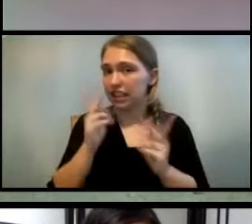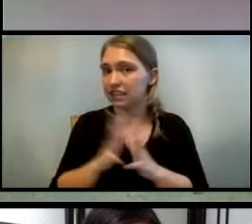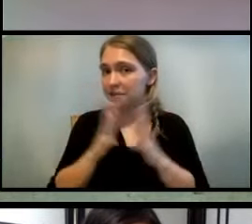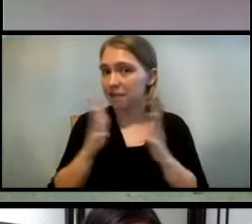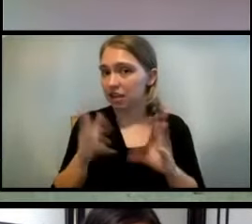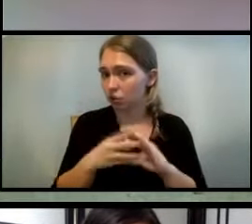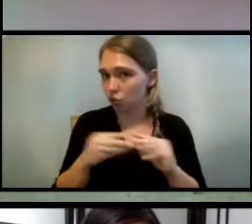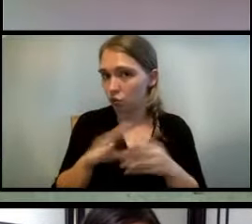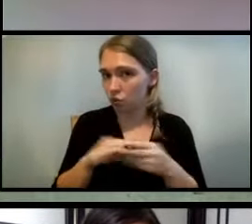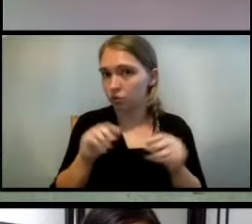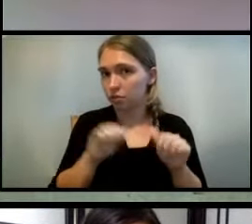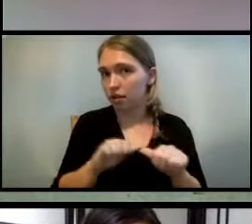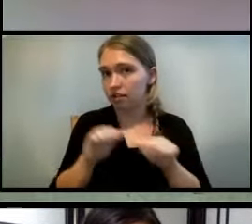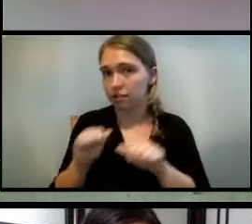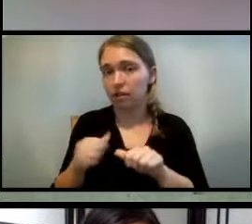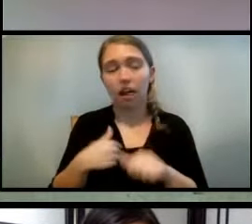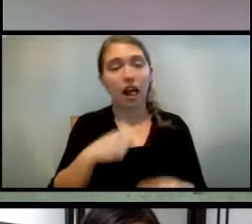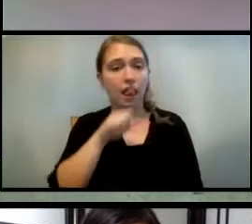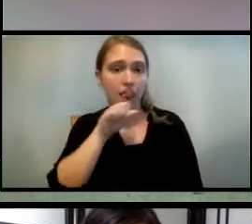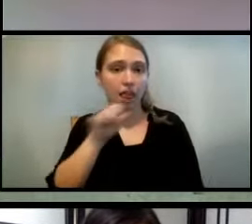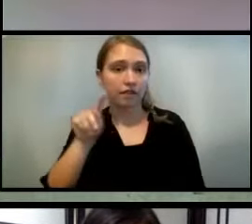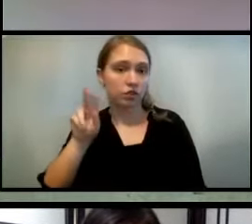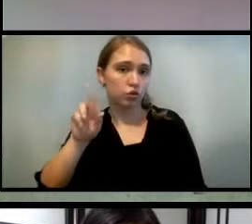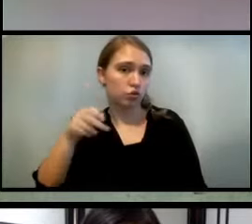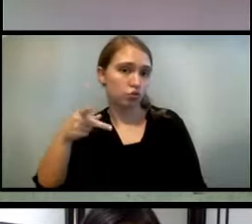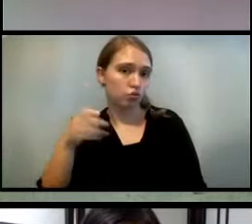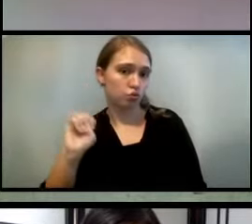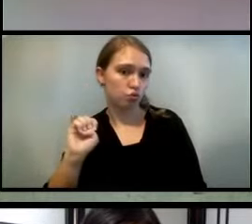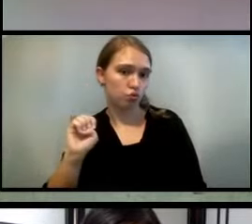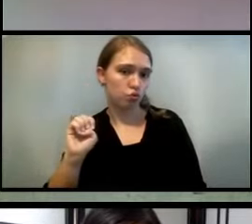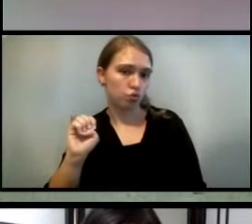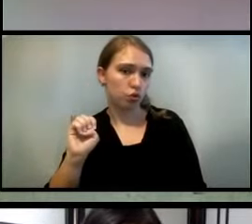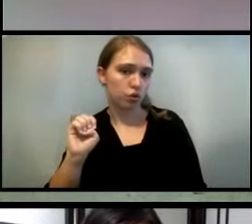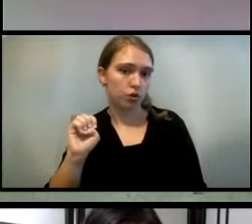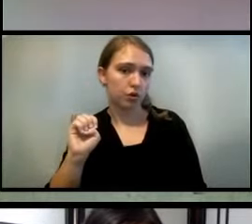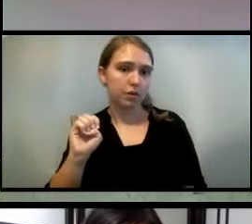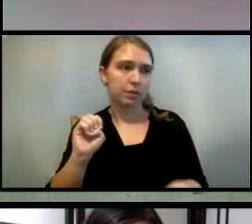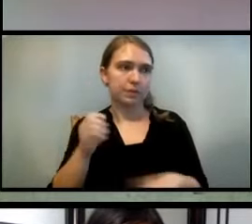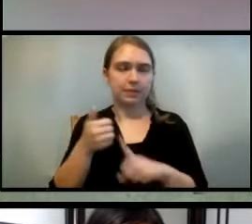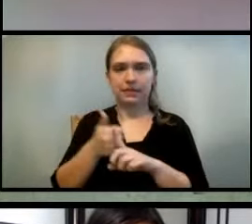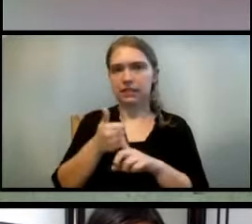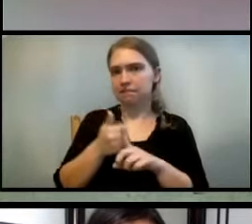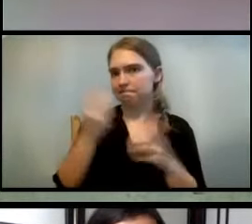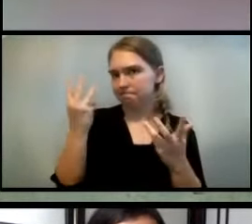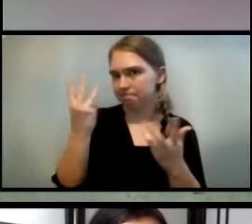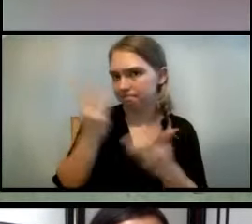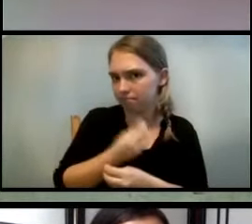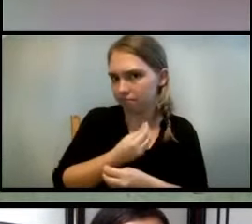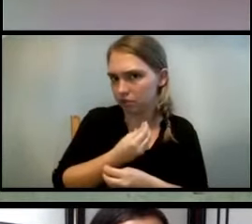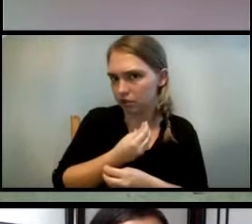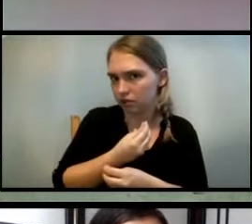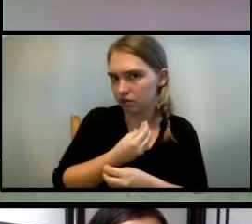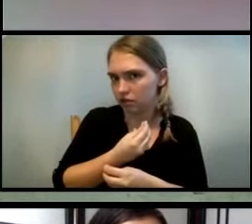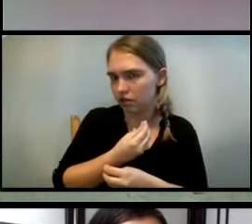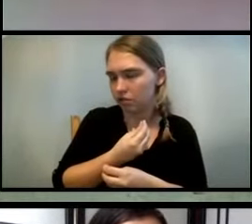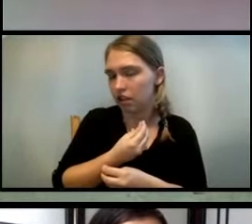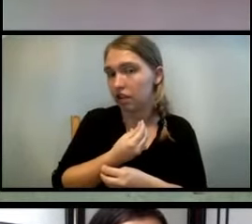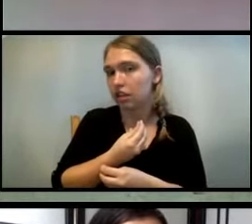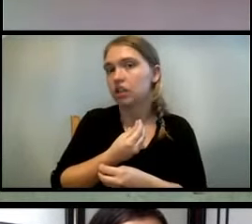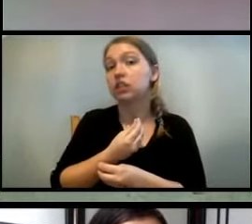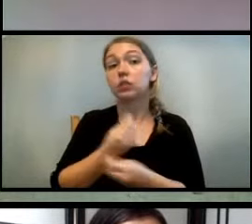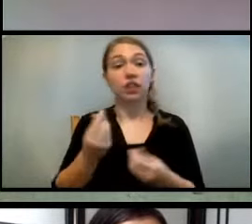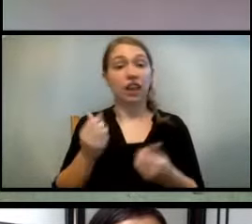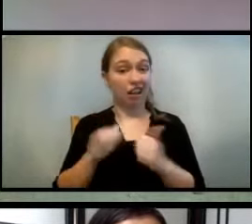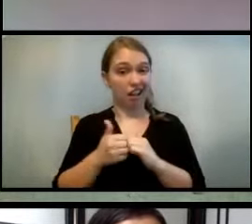I love a trope that is undermined in a beautiful way. But I think that in order to do that, you have